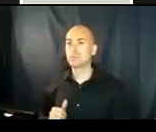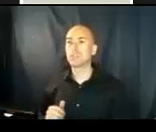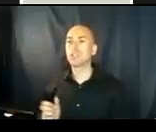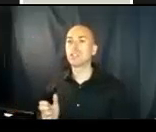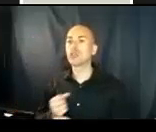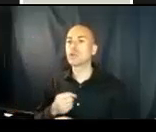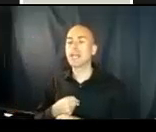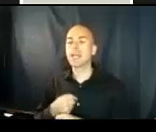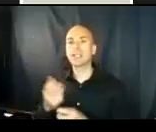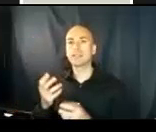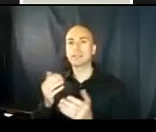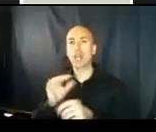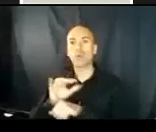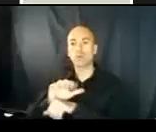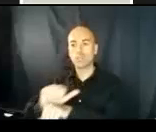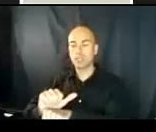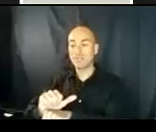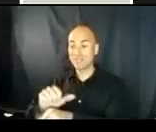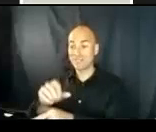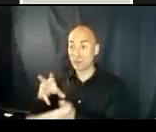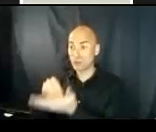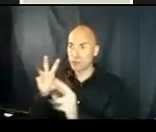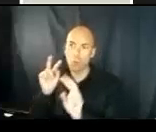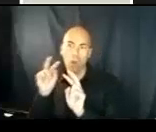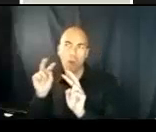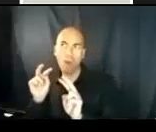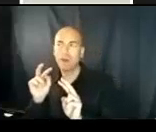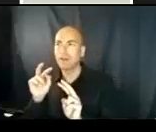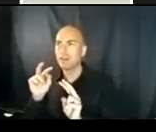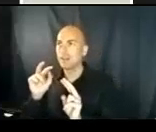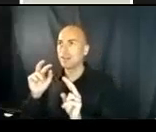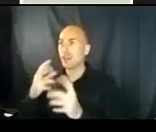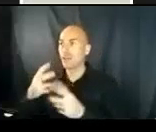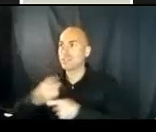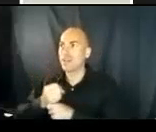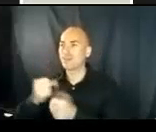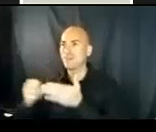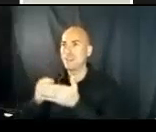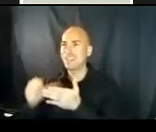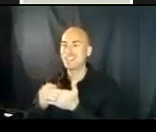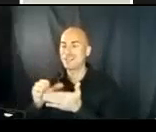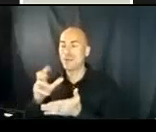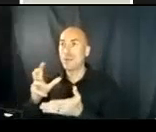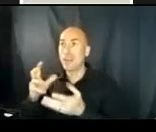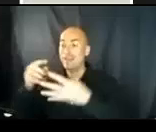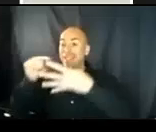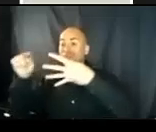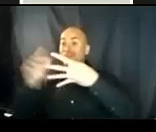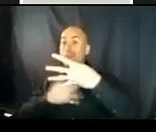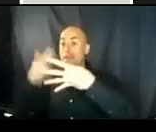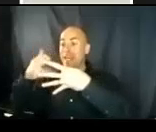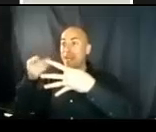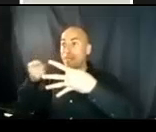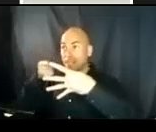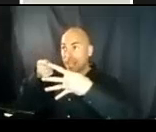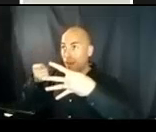routine, students look forward for those things. Am I going to be on the student of the week board? And so you're